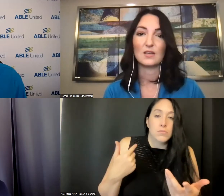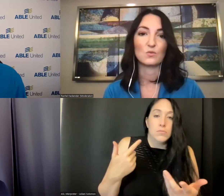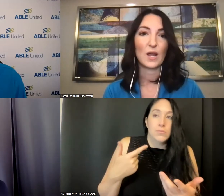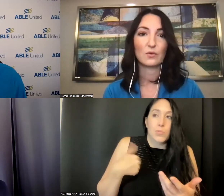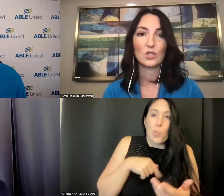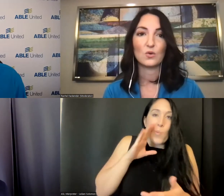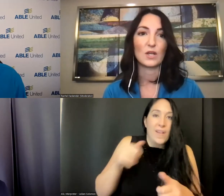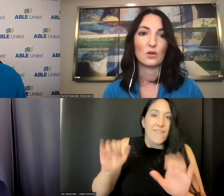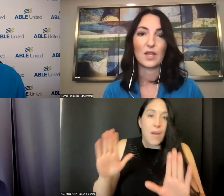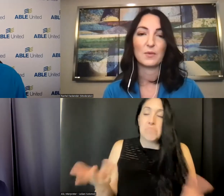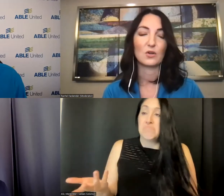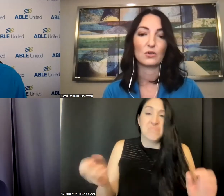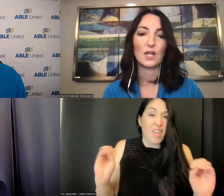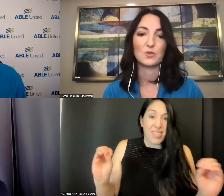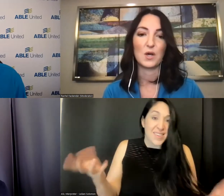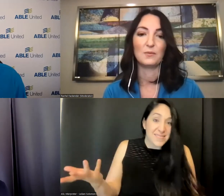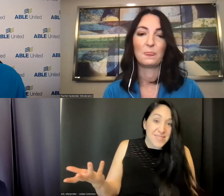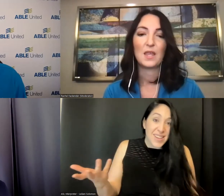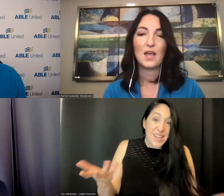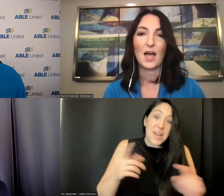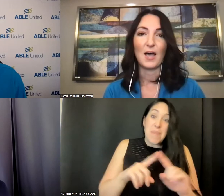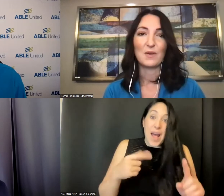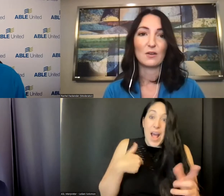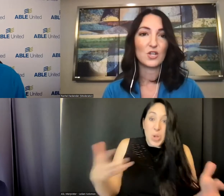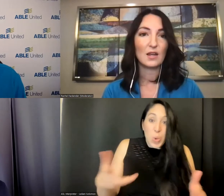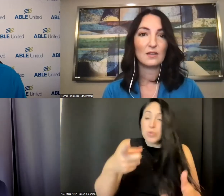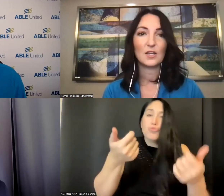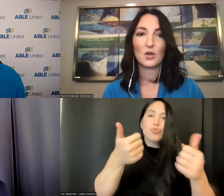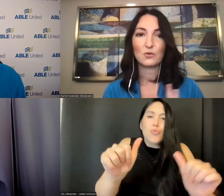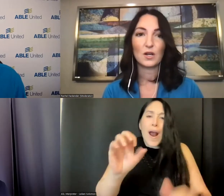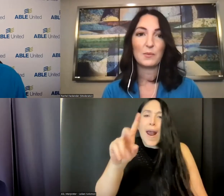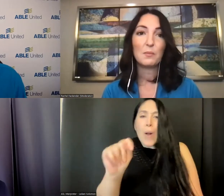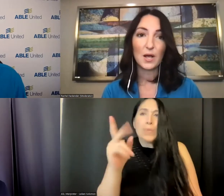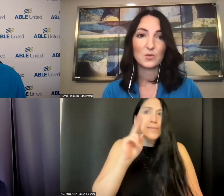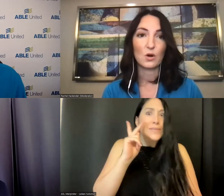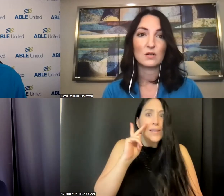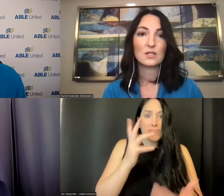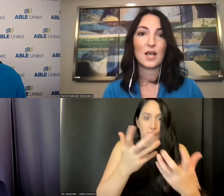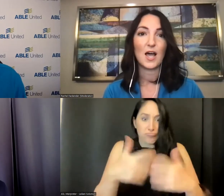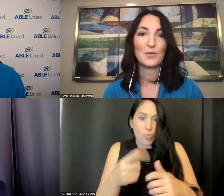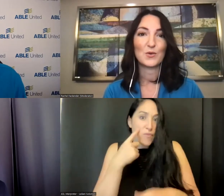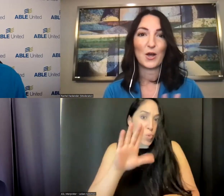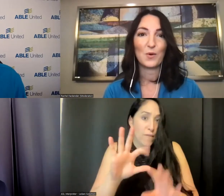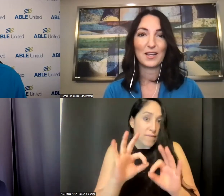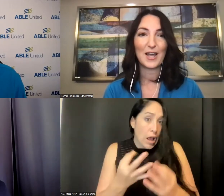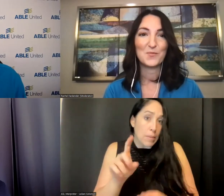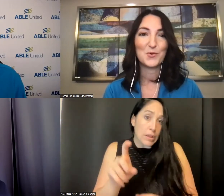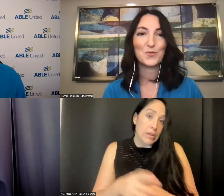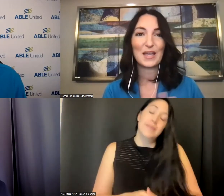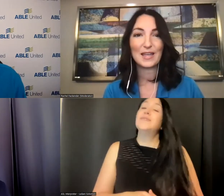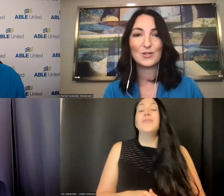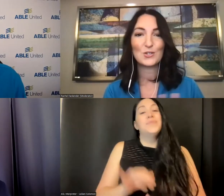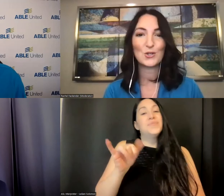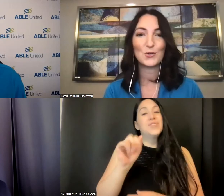it is right for you and your family or your loved one. Now, Jen, threw out a couple of buzzwords. And so now I want to kind of